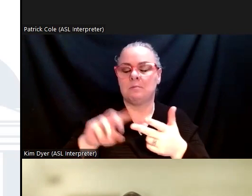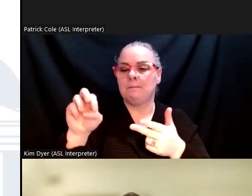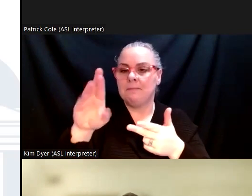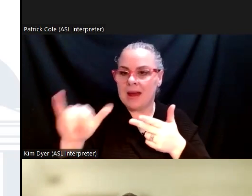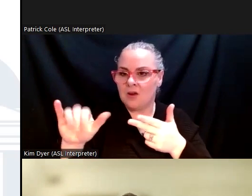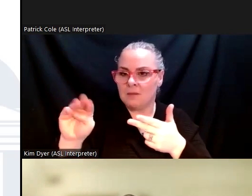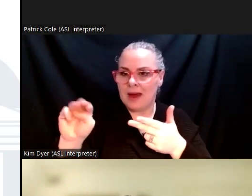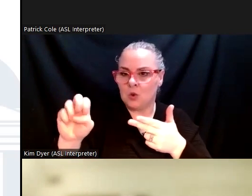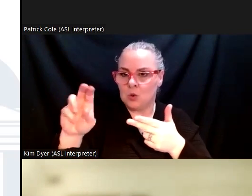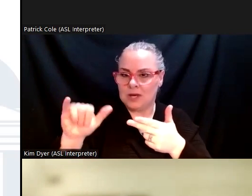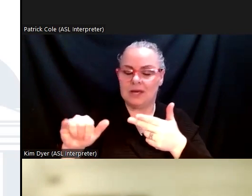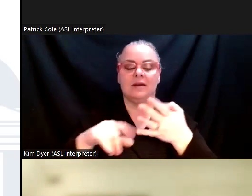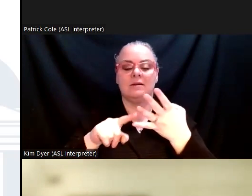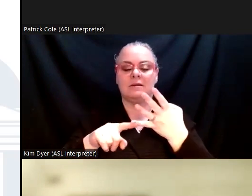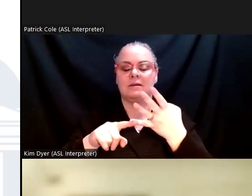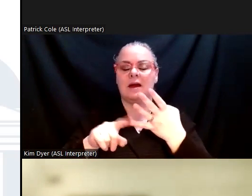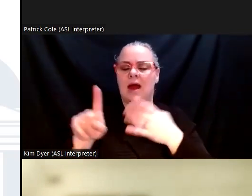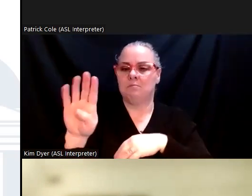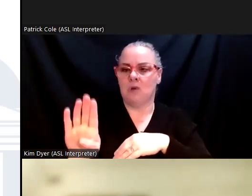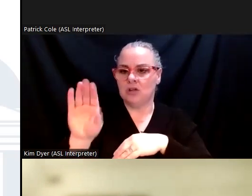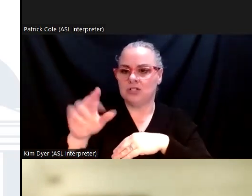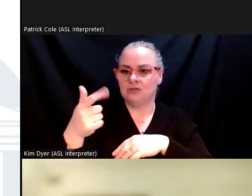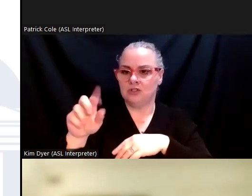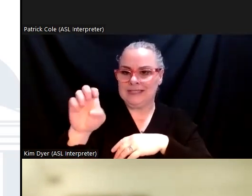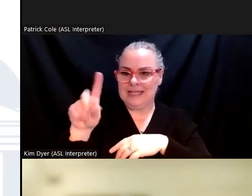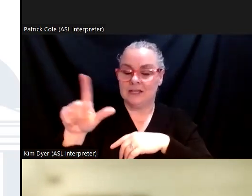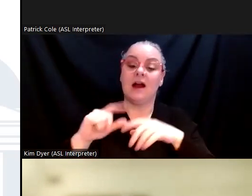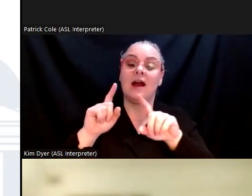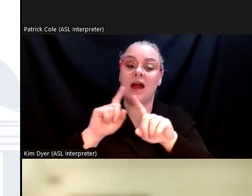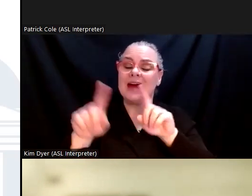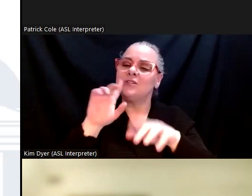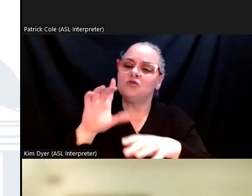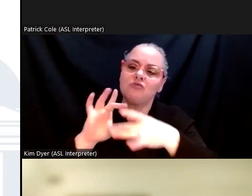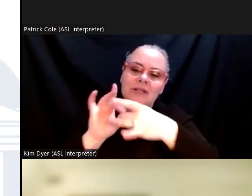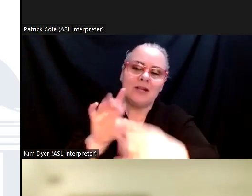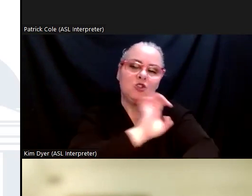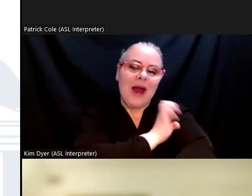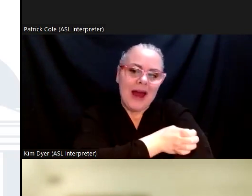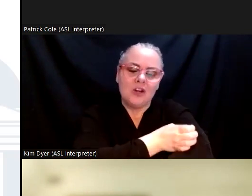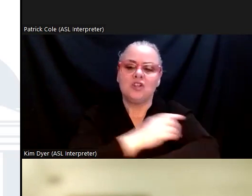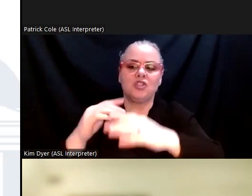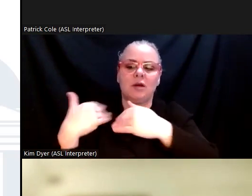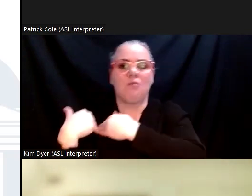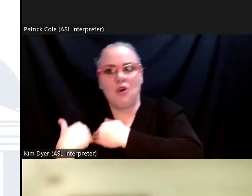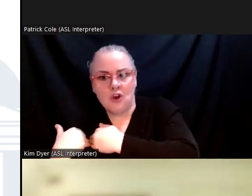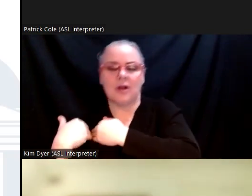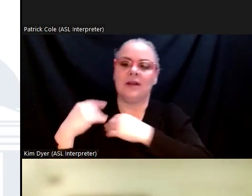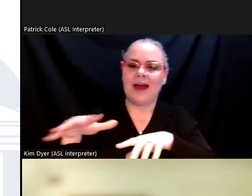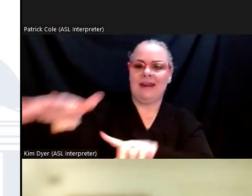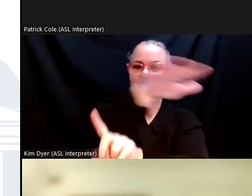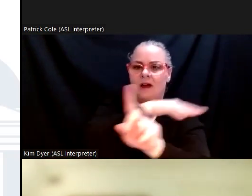Boston Green New Deal, on various topics related to energy burden and environmental burden to help inform our